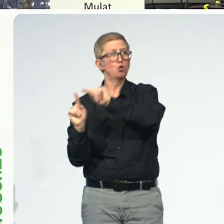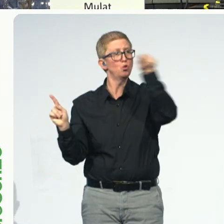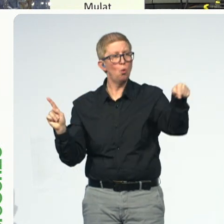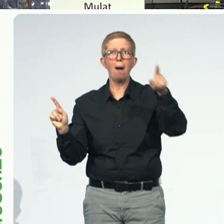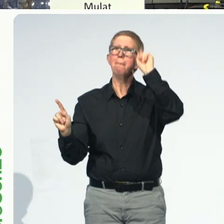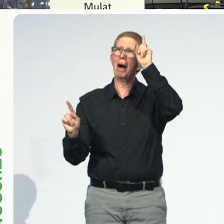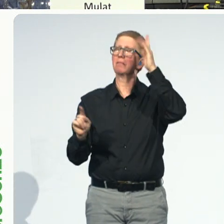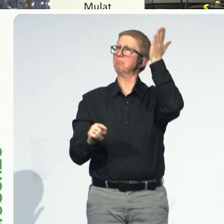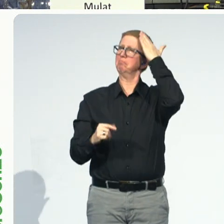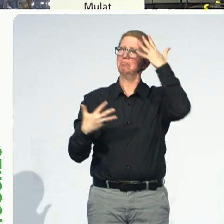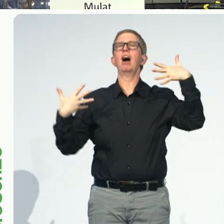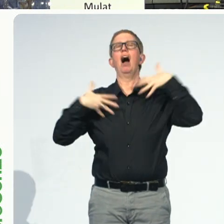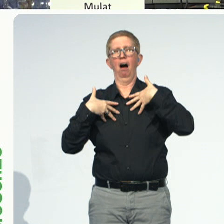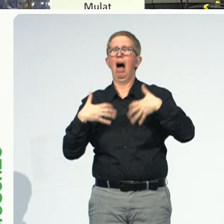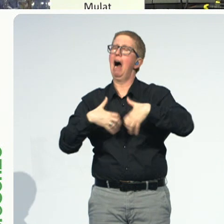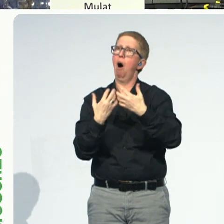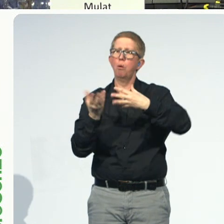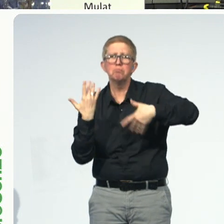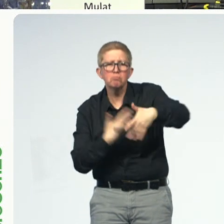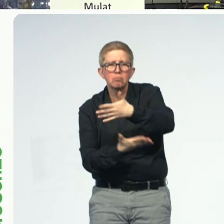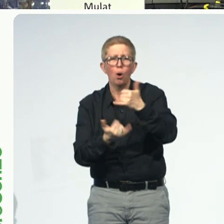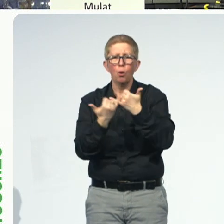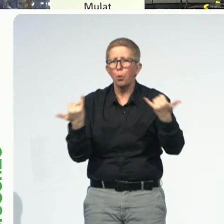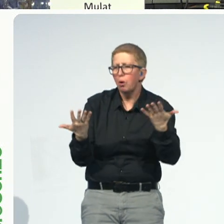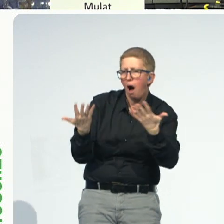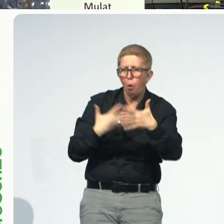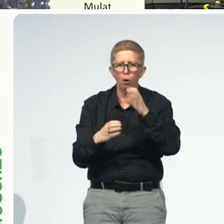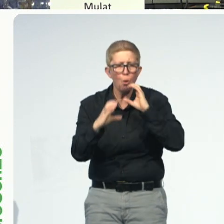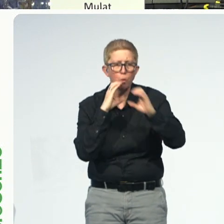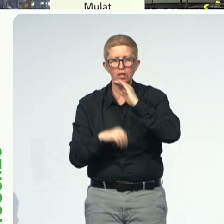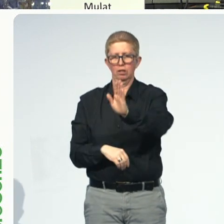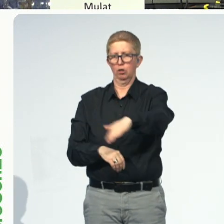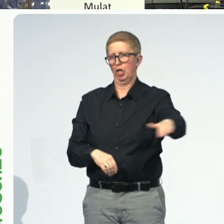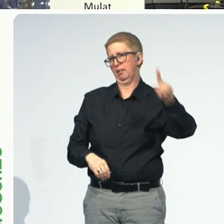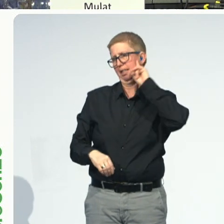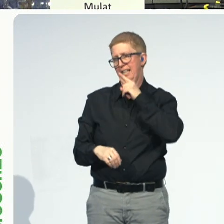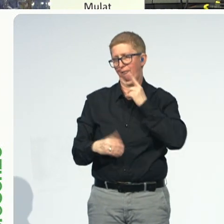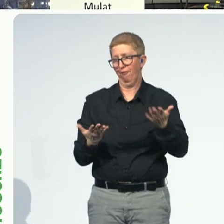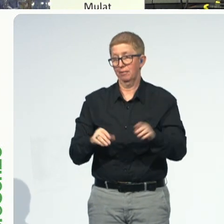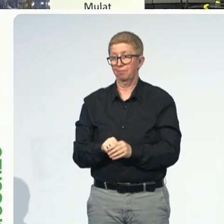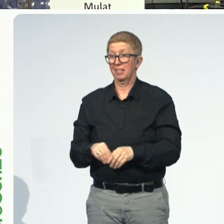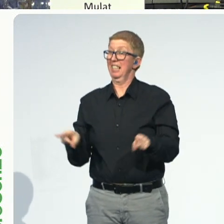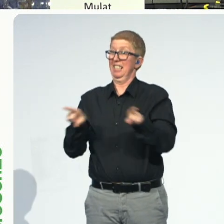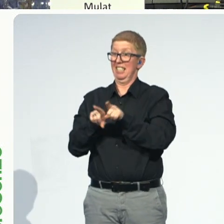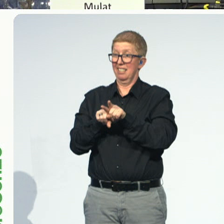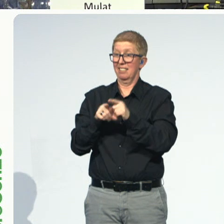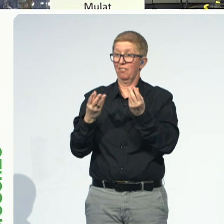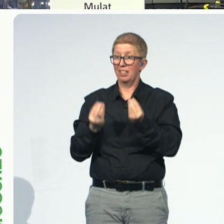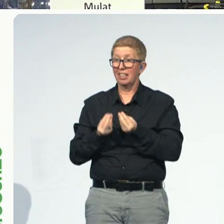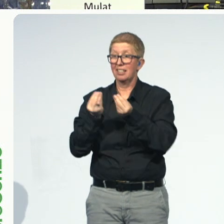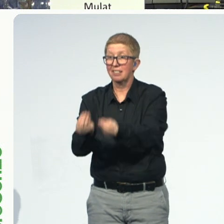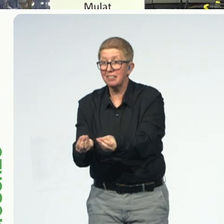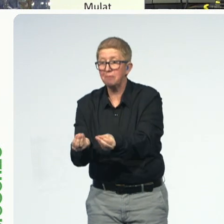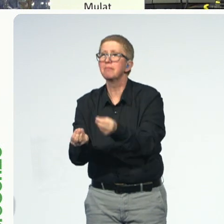give them a follow-up training in order to build their capacities. So when these